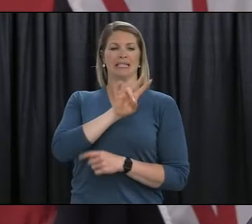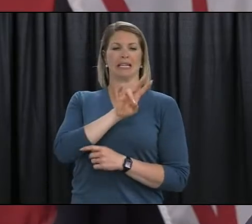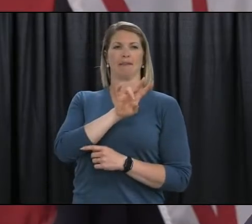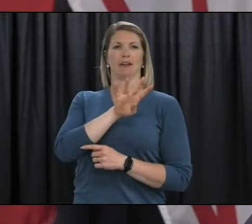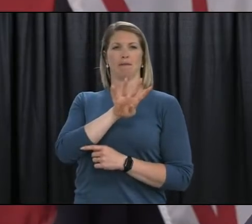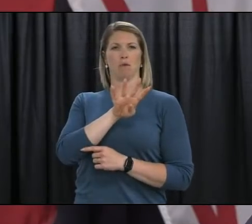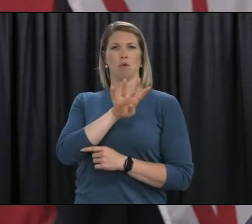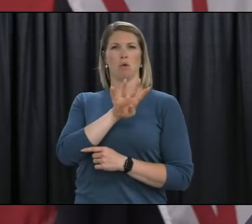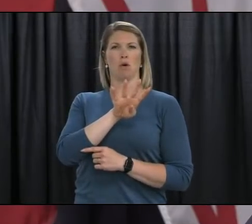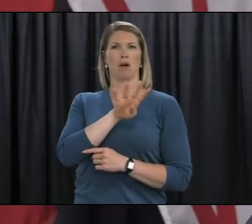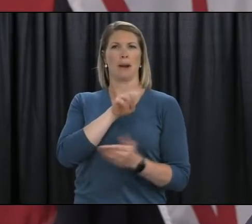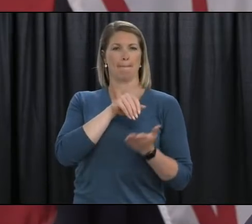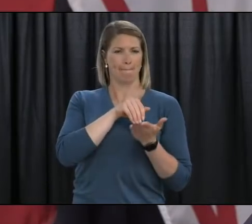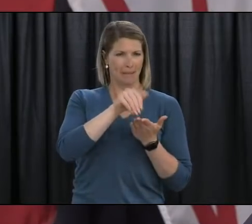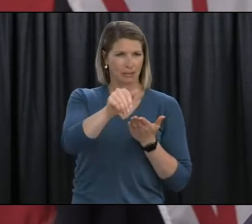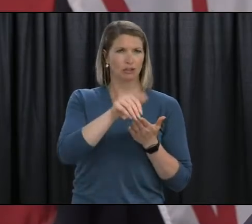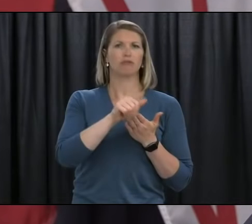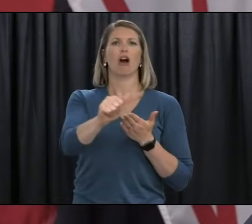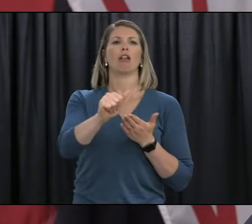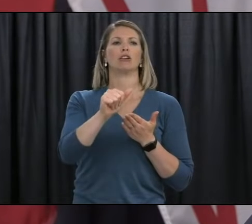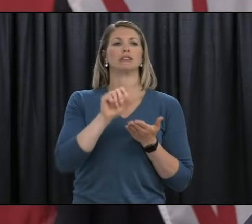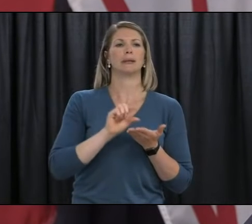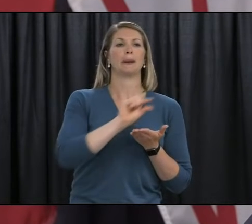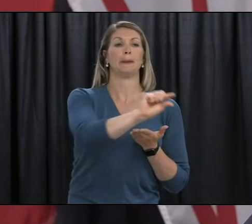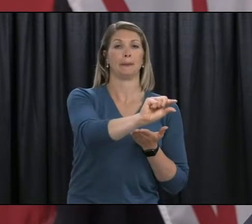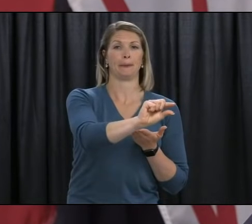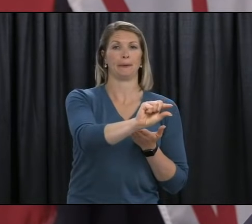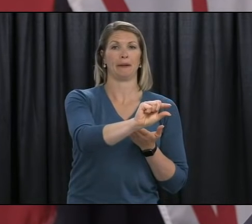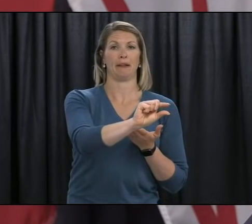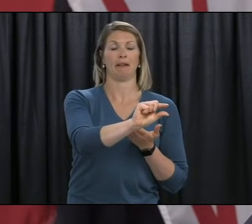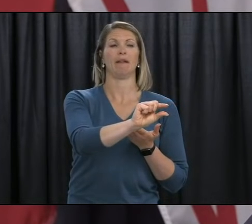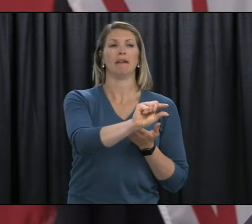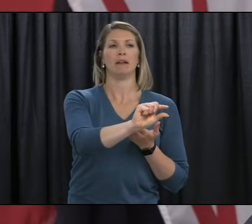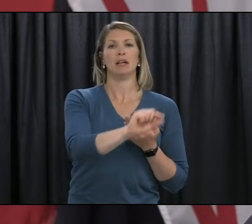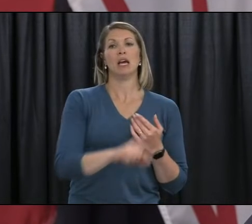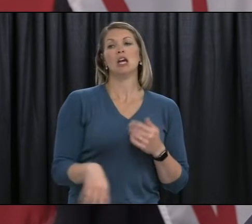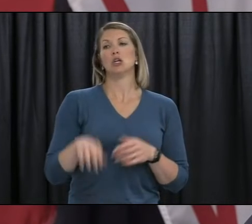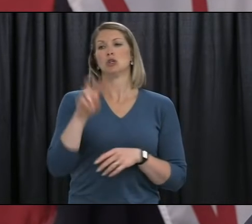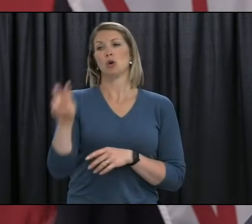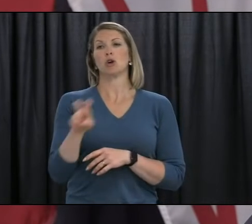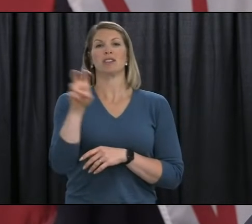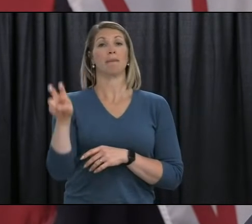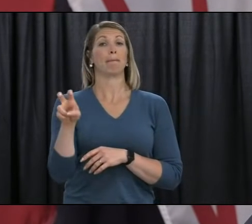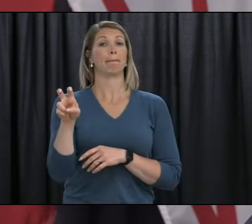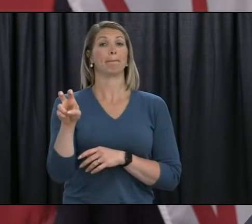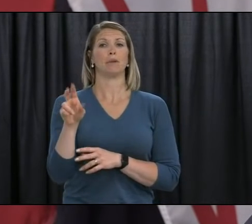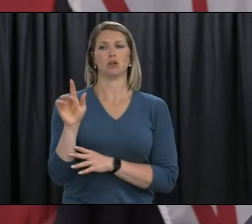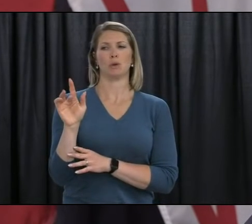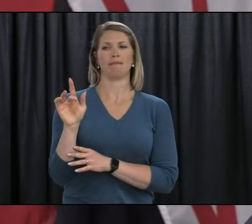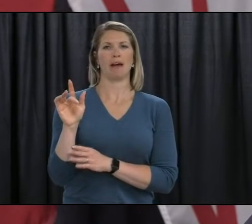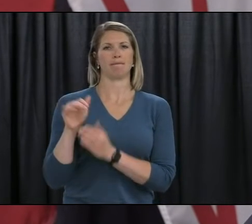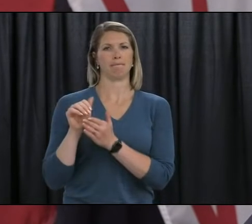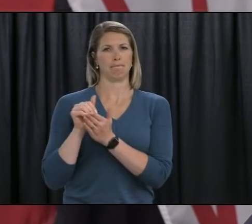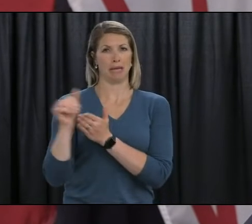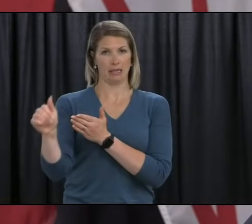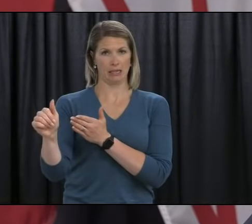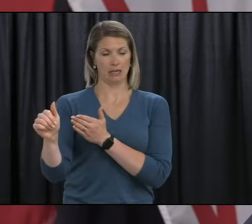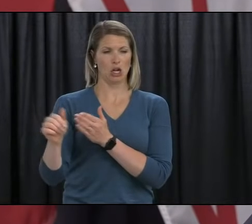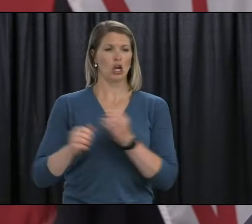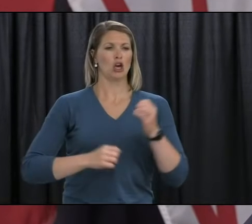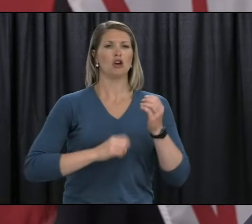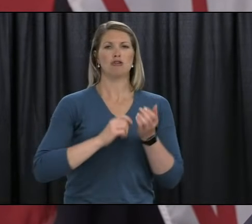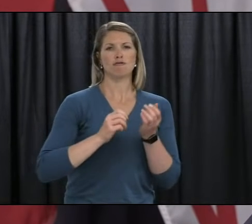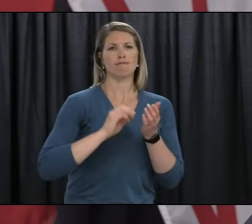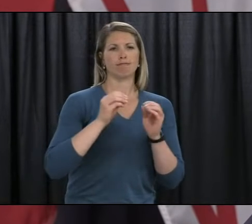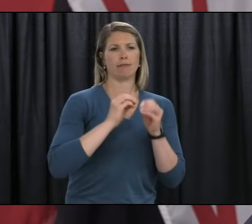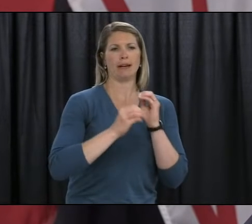million. And the tourism sector, as I've just mentioned, some $25 million. The renovation rebate program has been